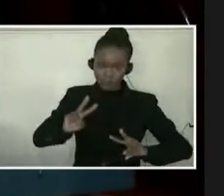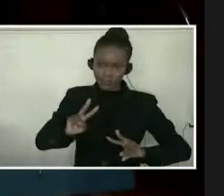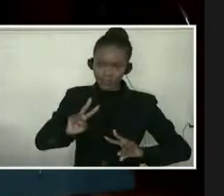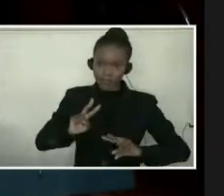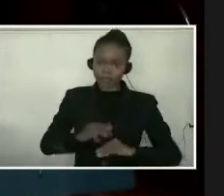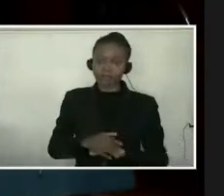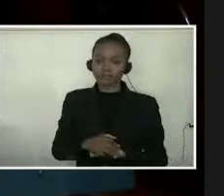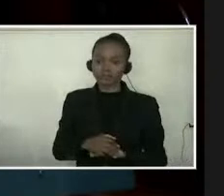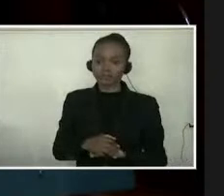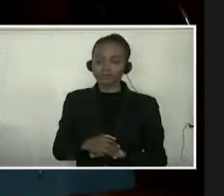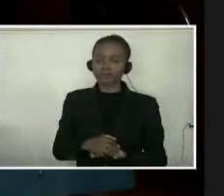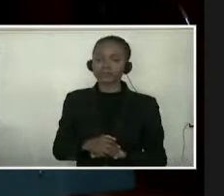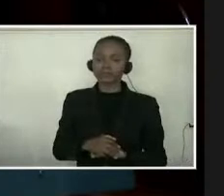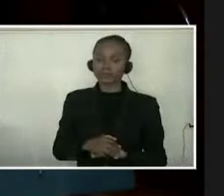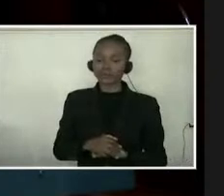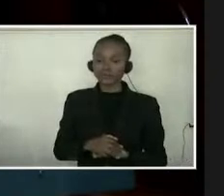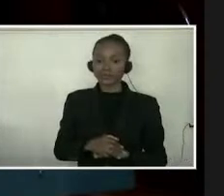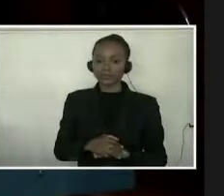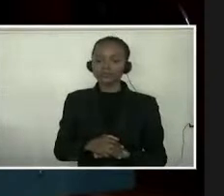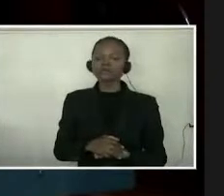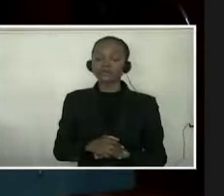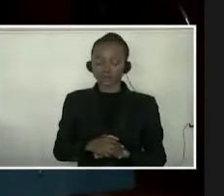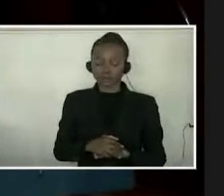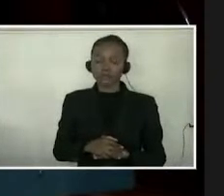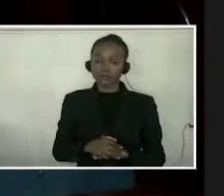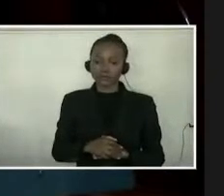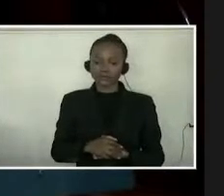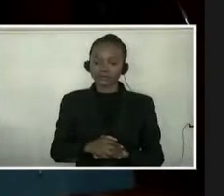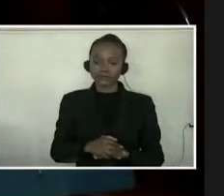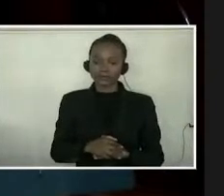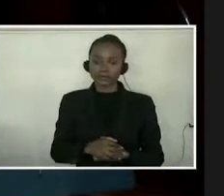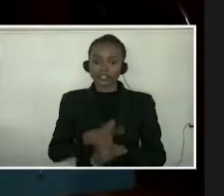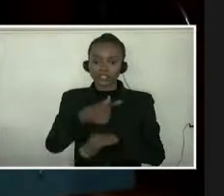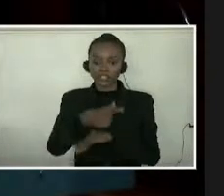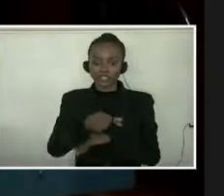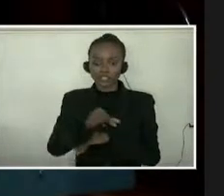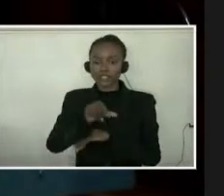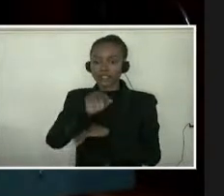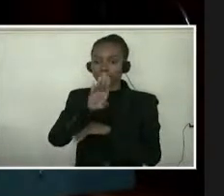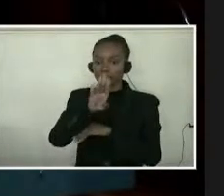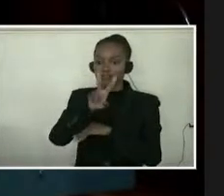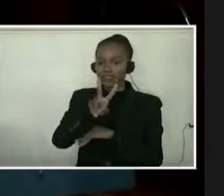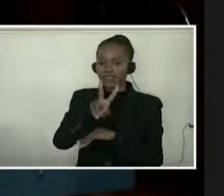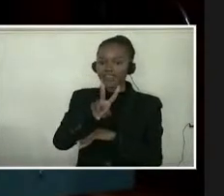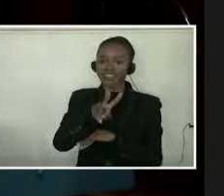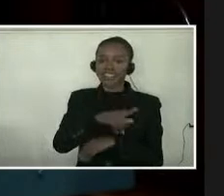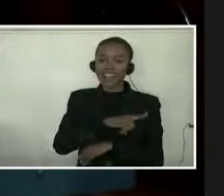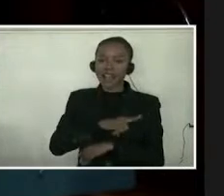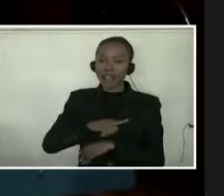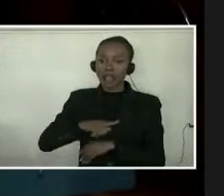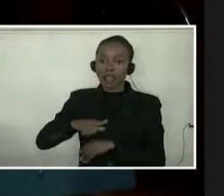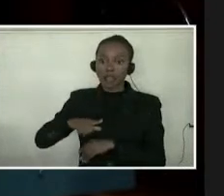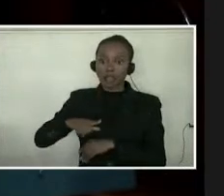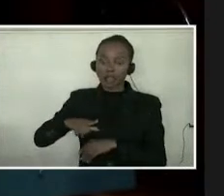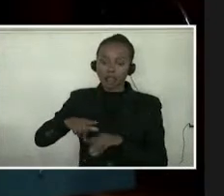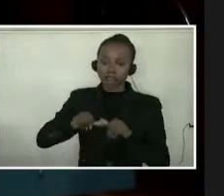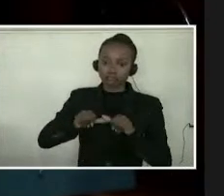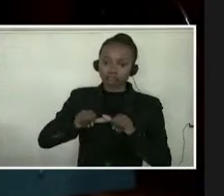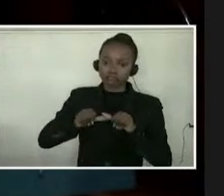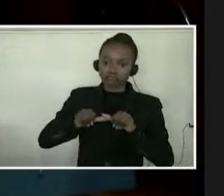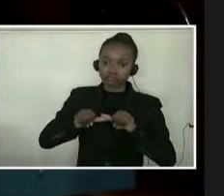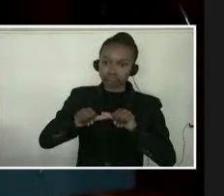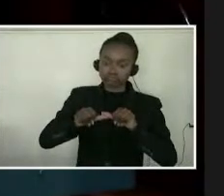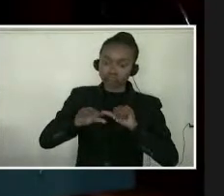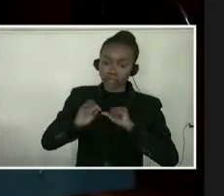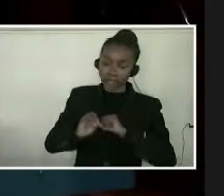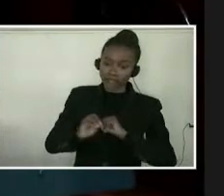said and i quote gender-based violence has been silenced for too long and we need to lift this